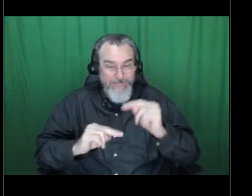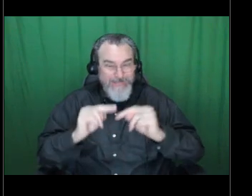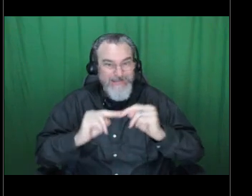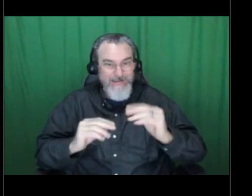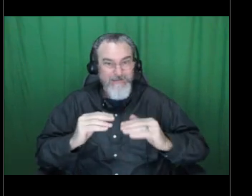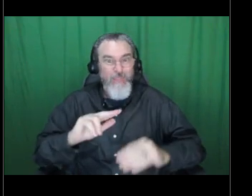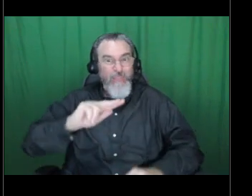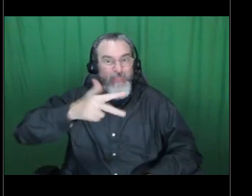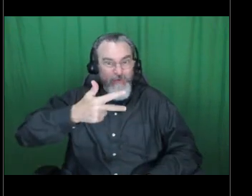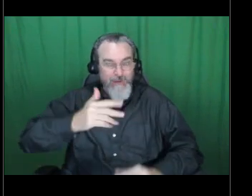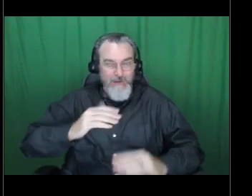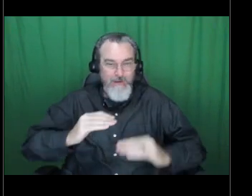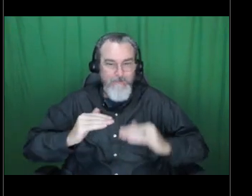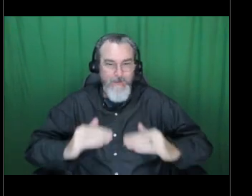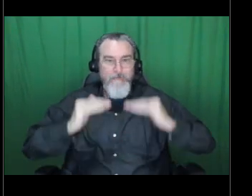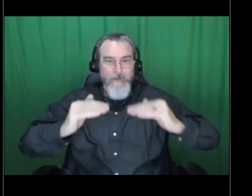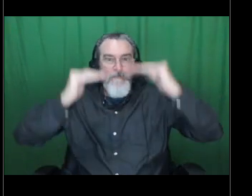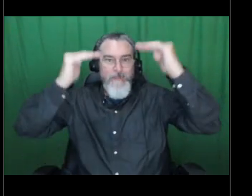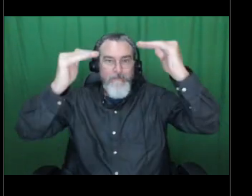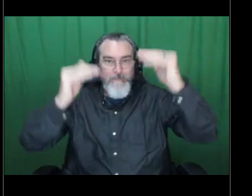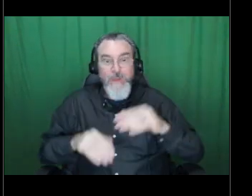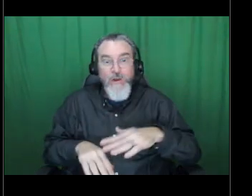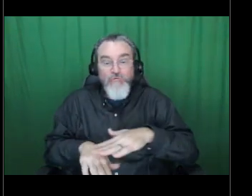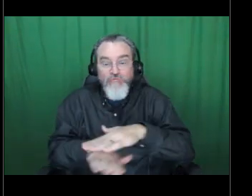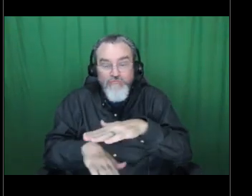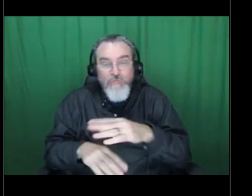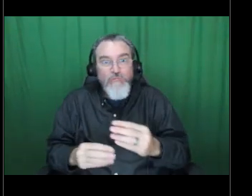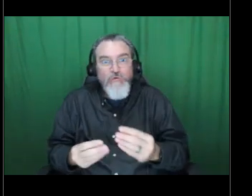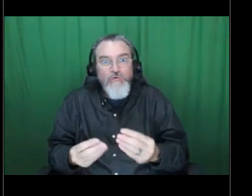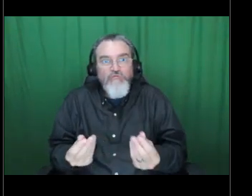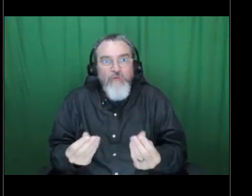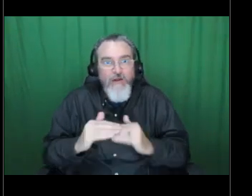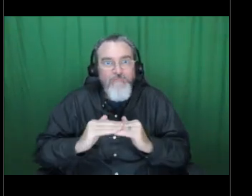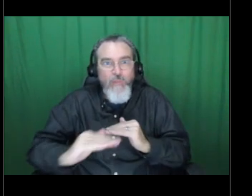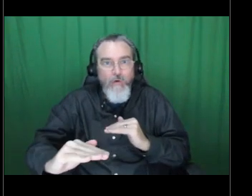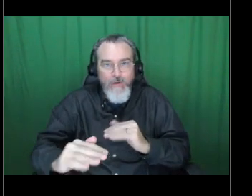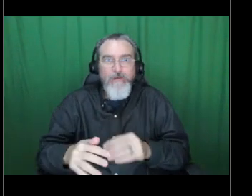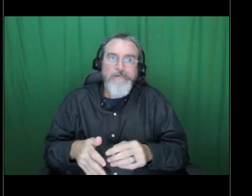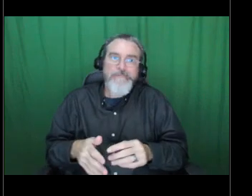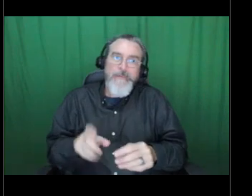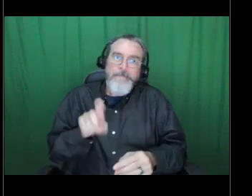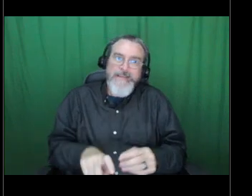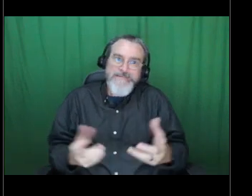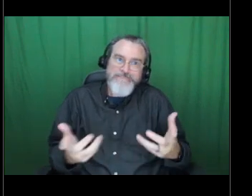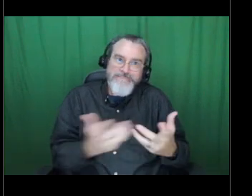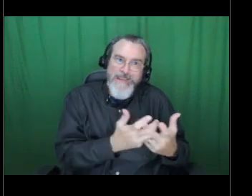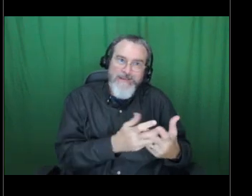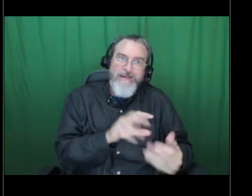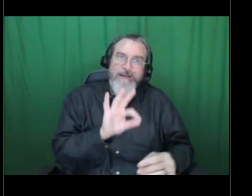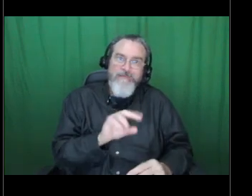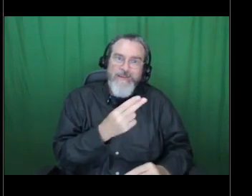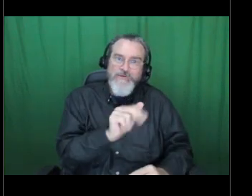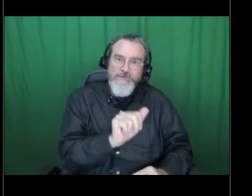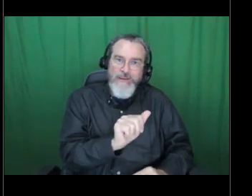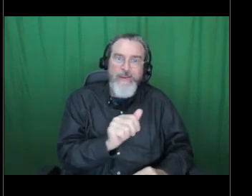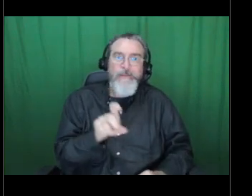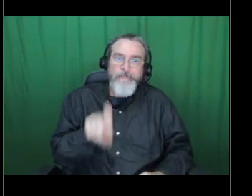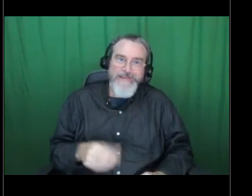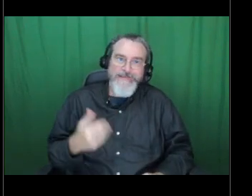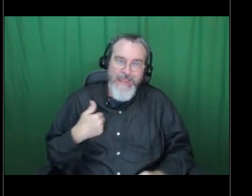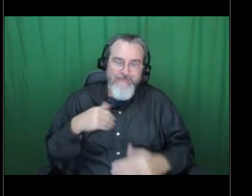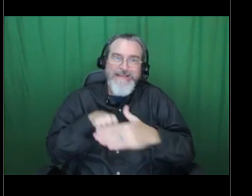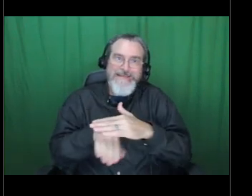All ground floor units are covered and must be served by an accessible